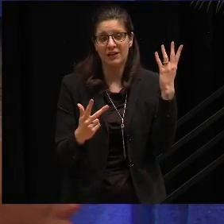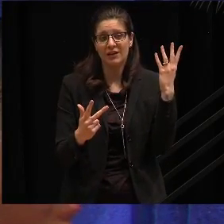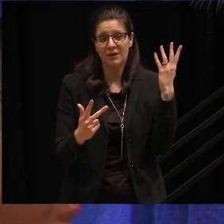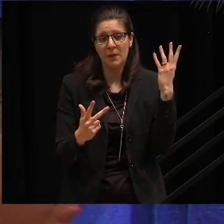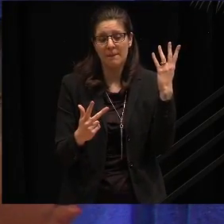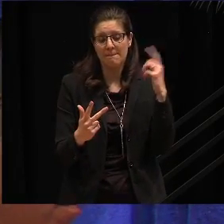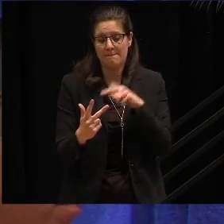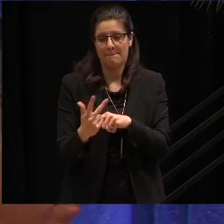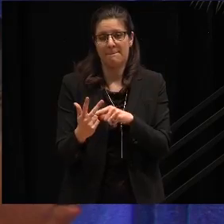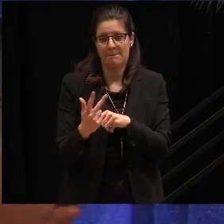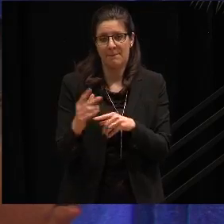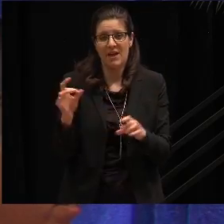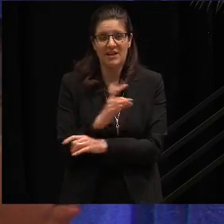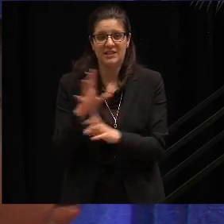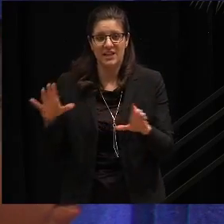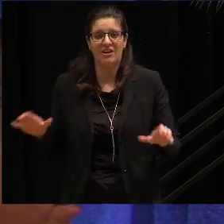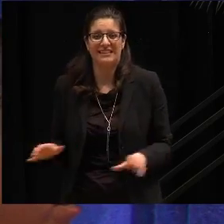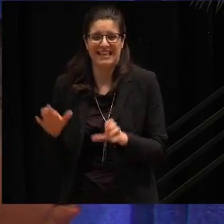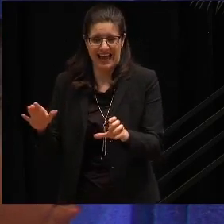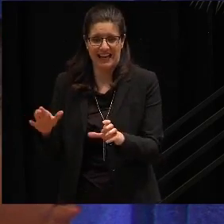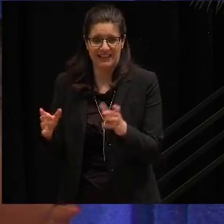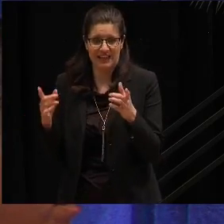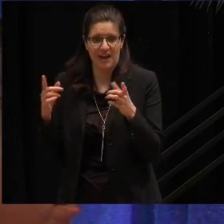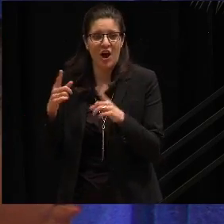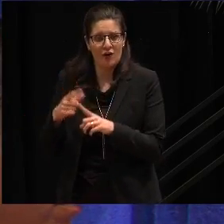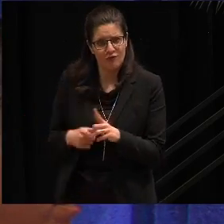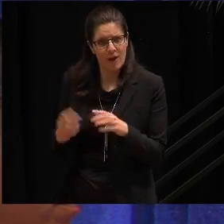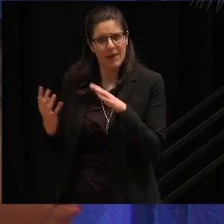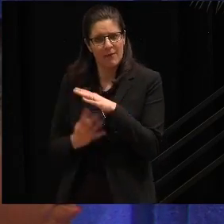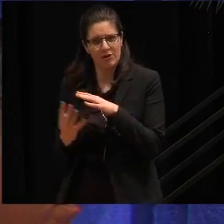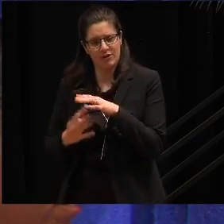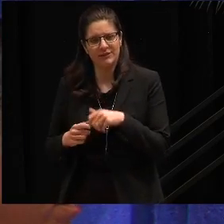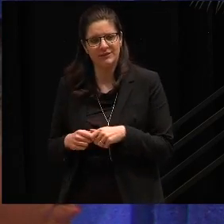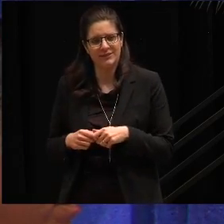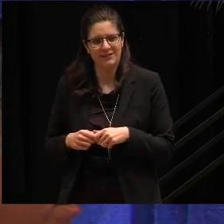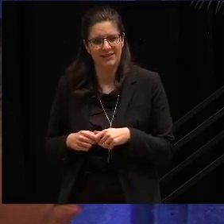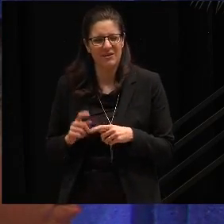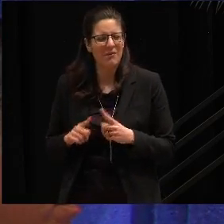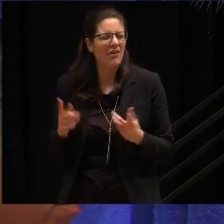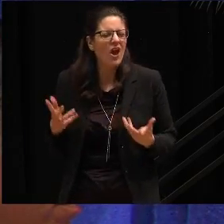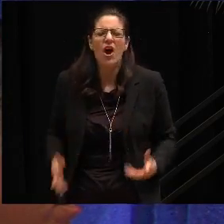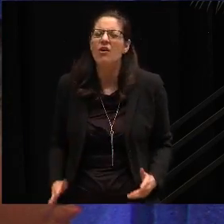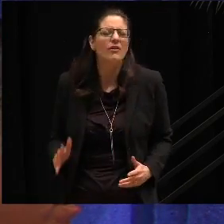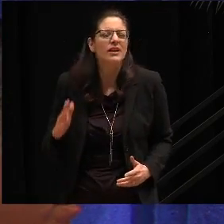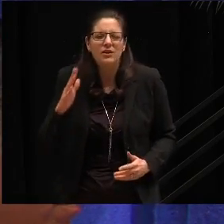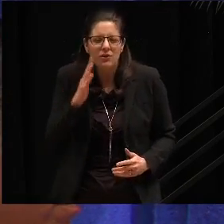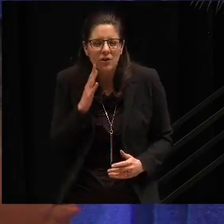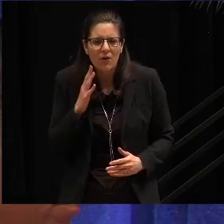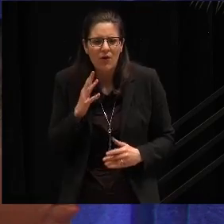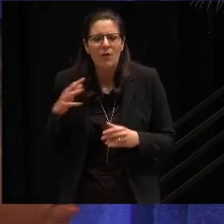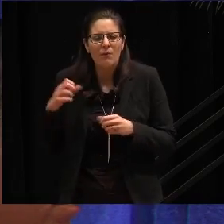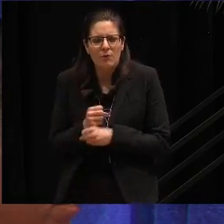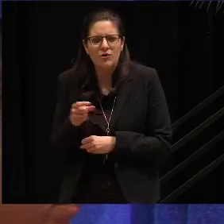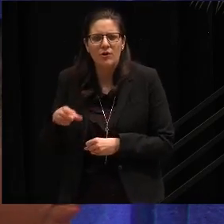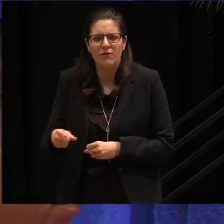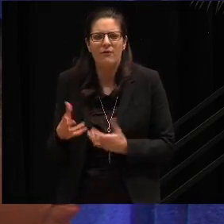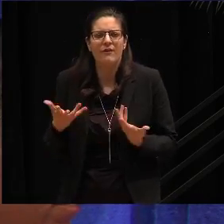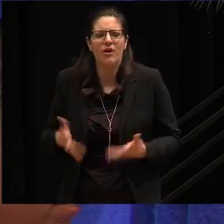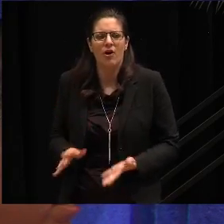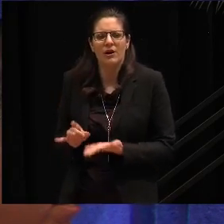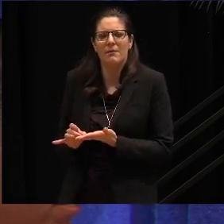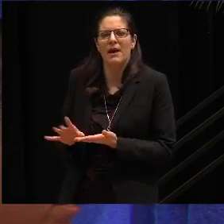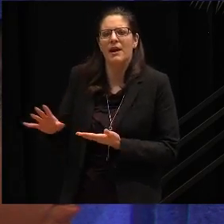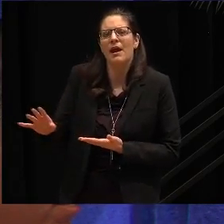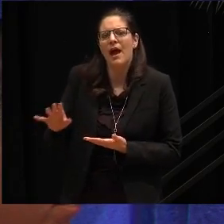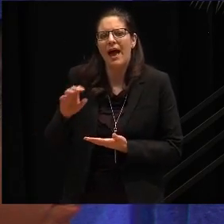out of 4 terrorist acts that happen in the United States come from immigrants. When they well knew that the majority of those were people that had been extradited